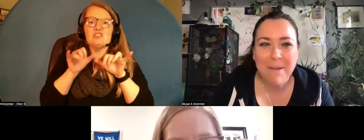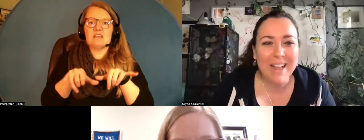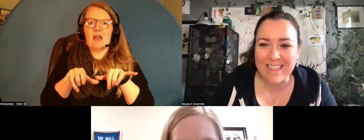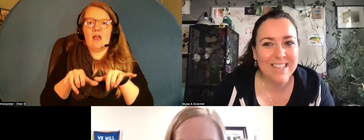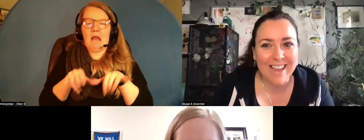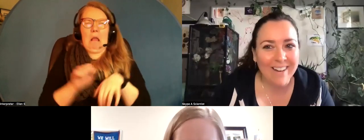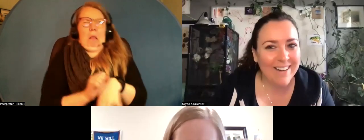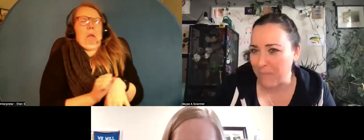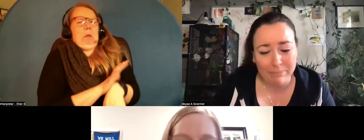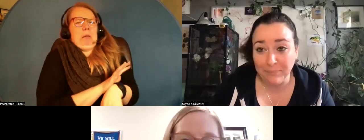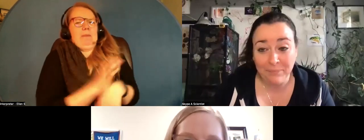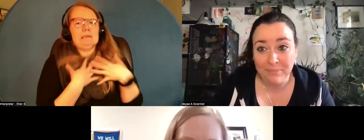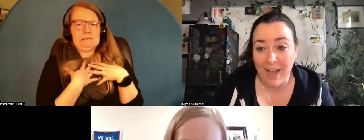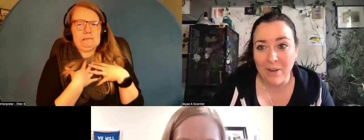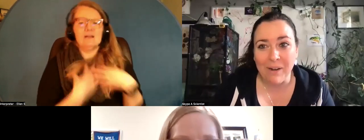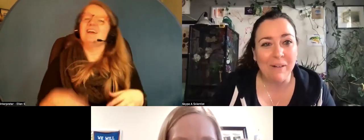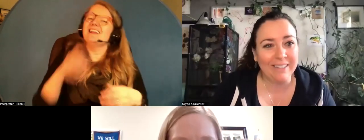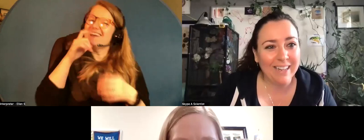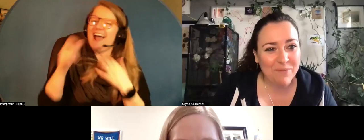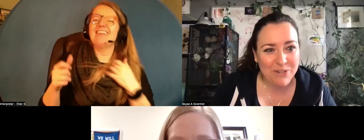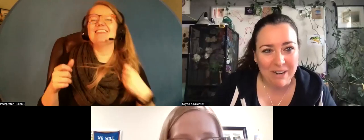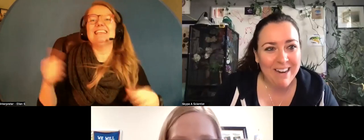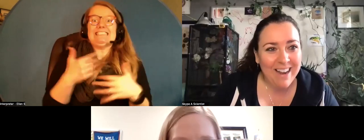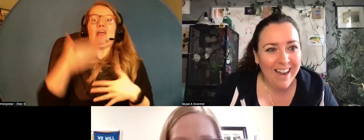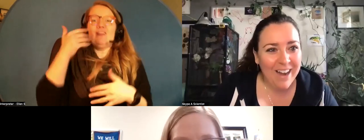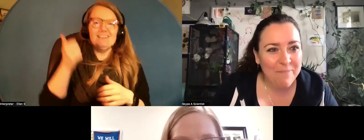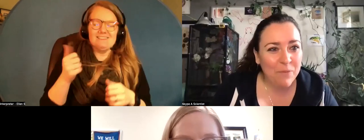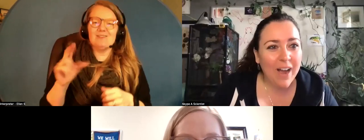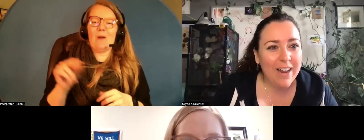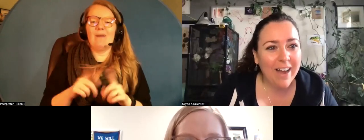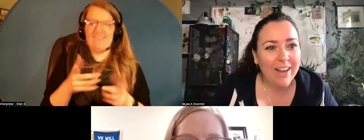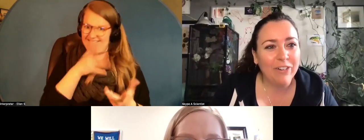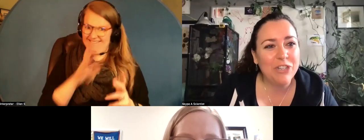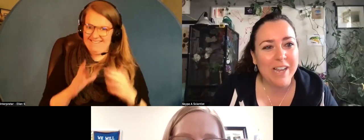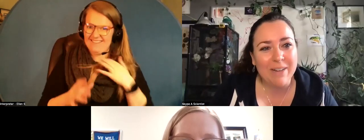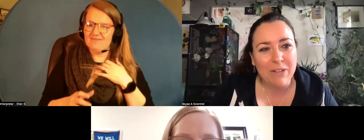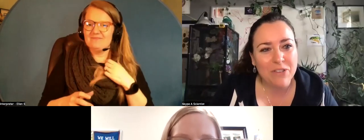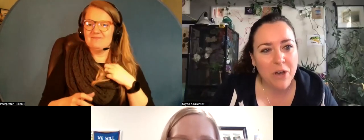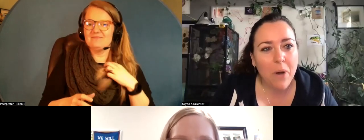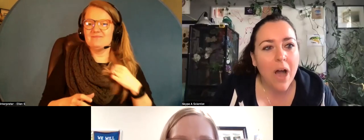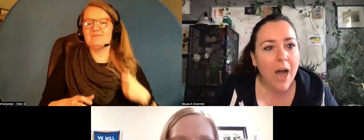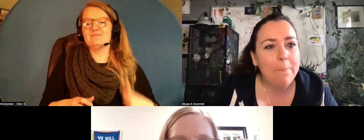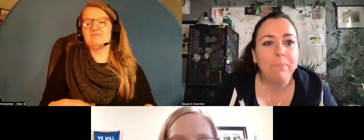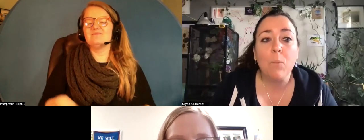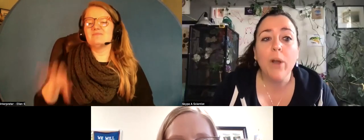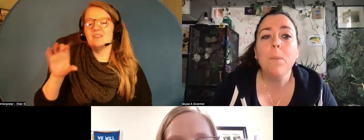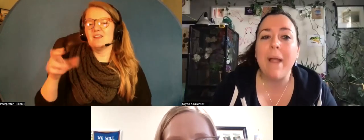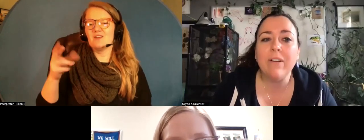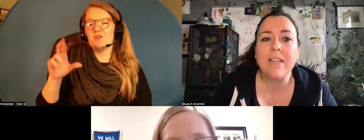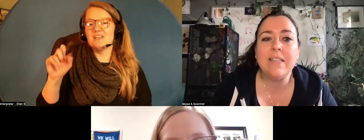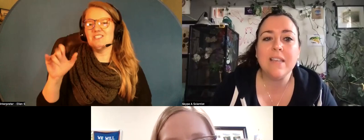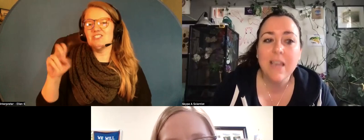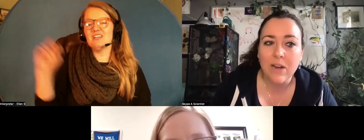They're not the scariest, but I don't want one. That's for sure. We've got Christian wants to know, what